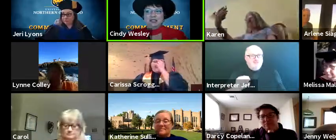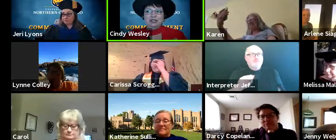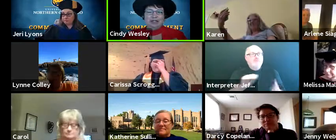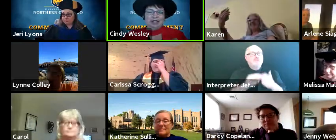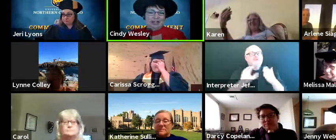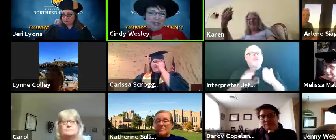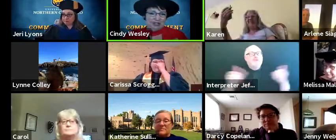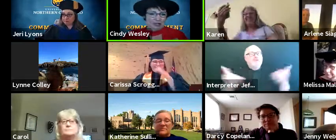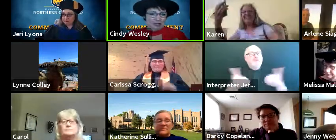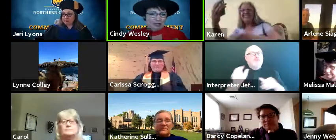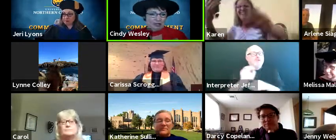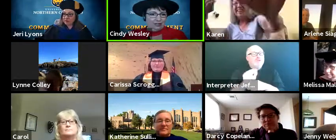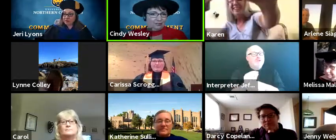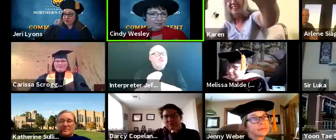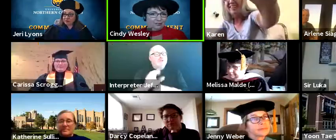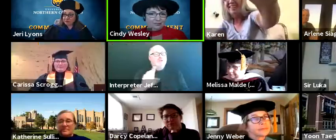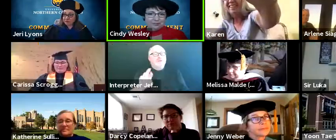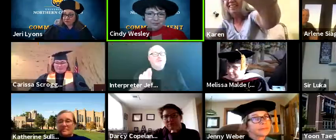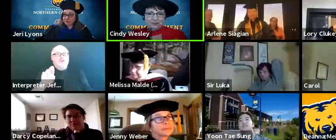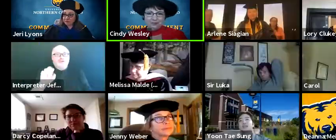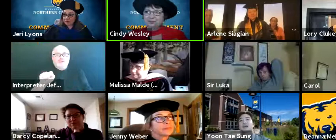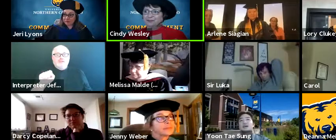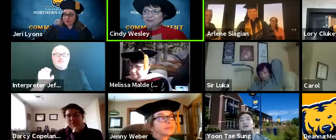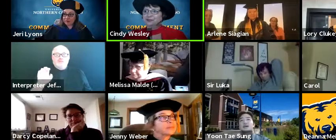being introduced tonight by Dr. Song.